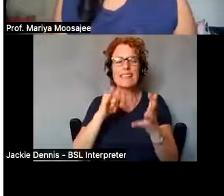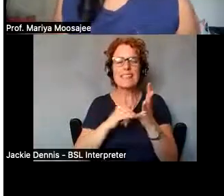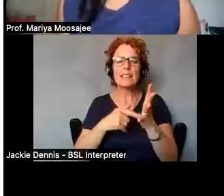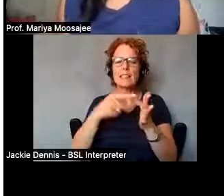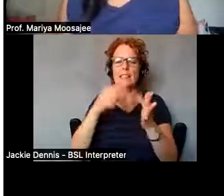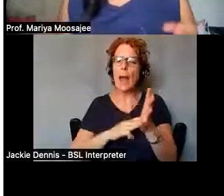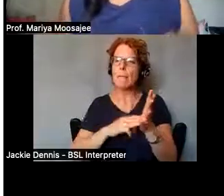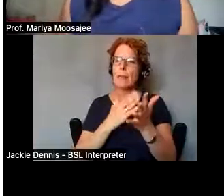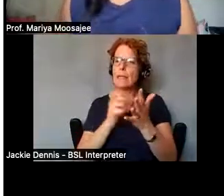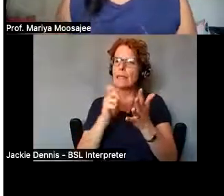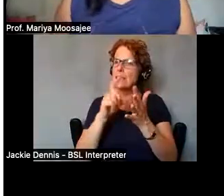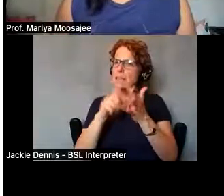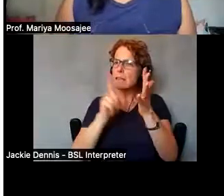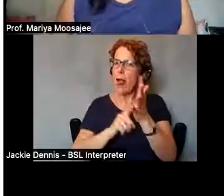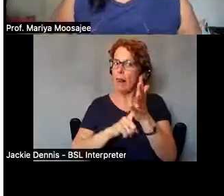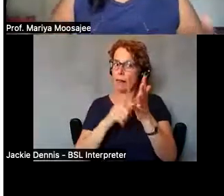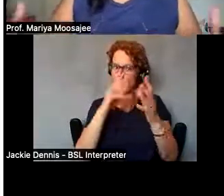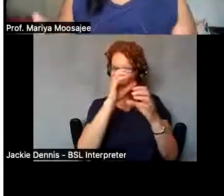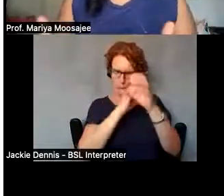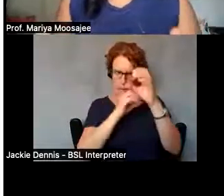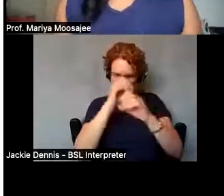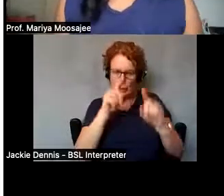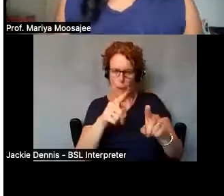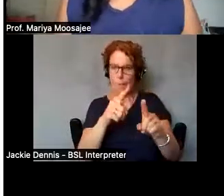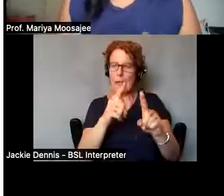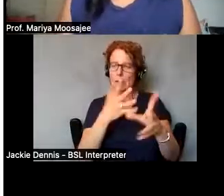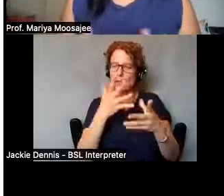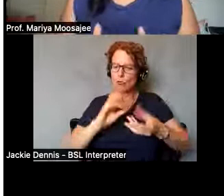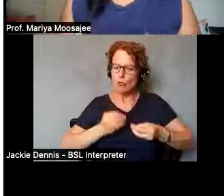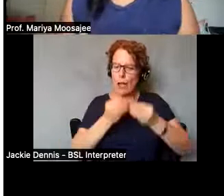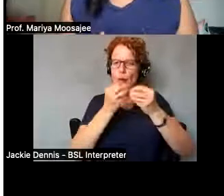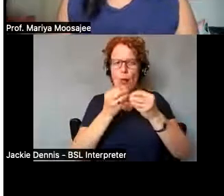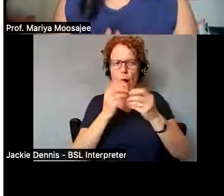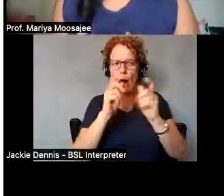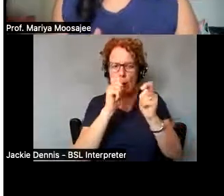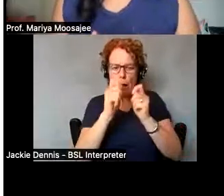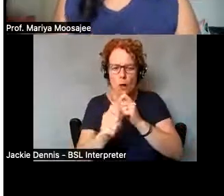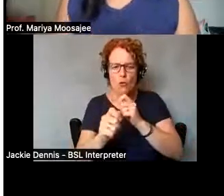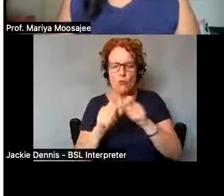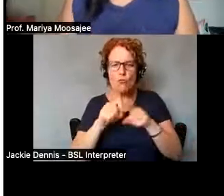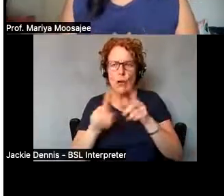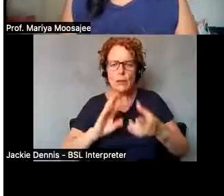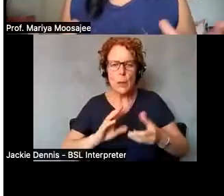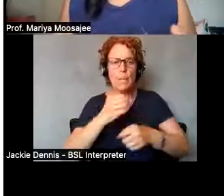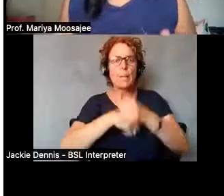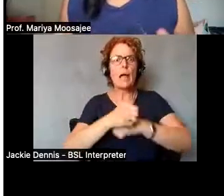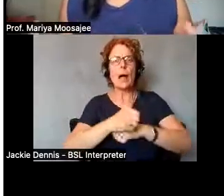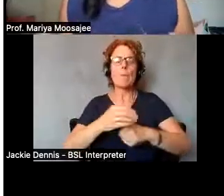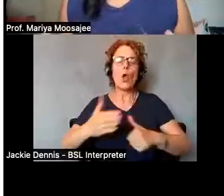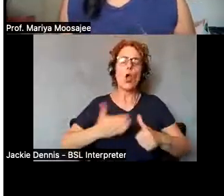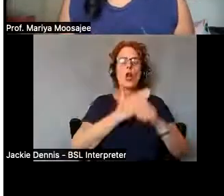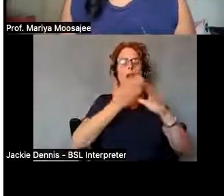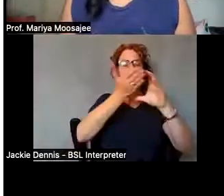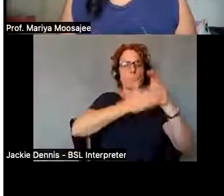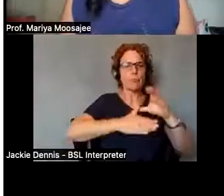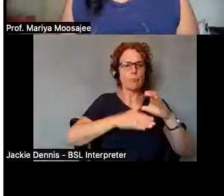stem cells. These are stem cells that have been channeled to start to become early retina cells. So they're called human retinal